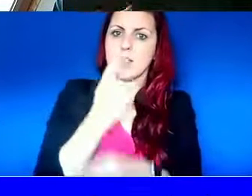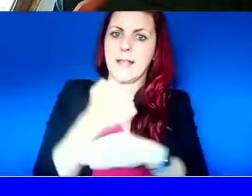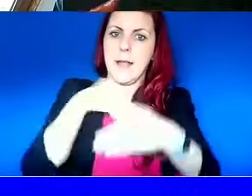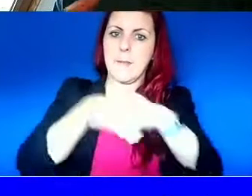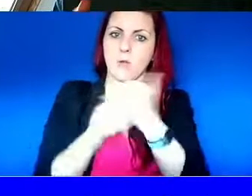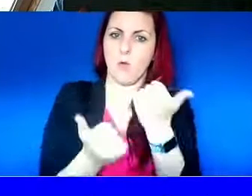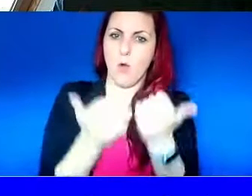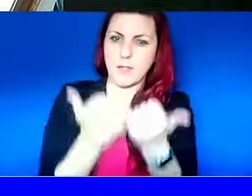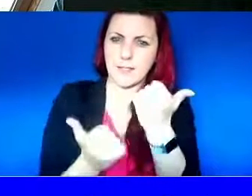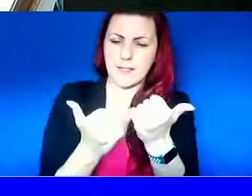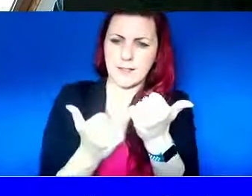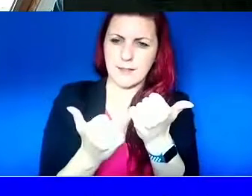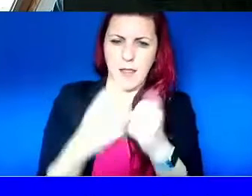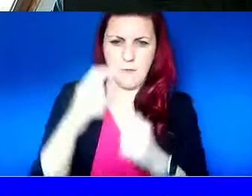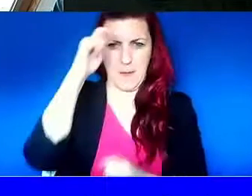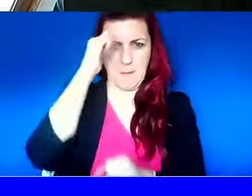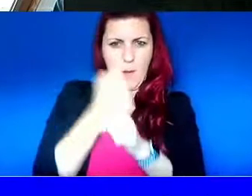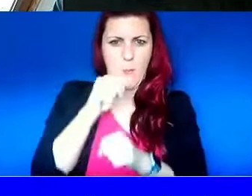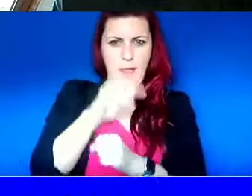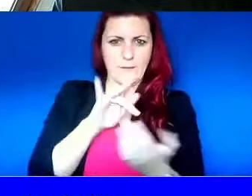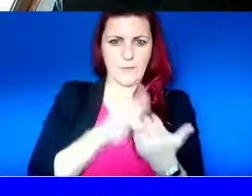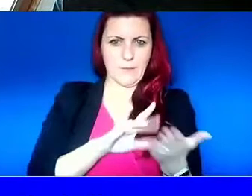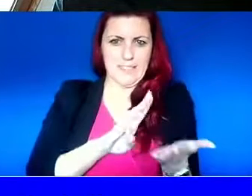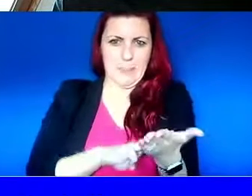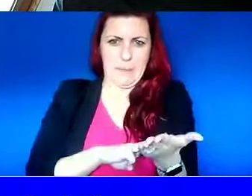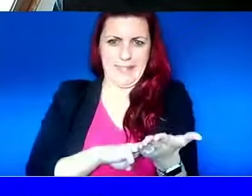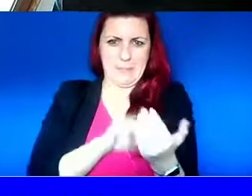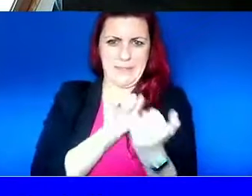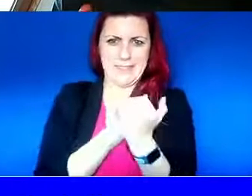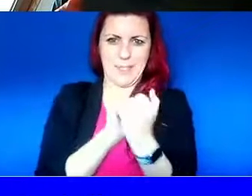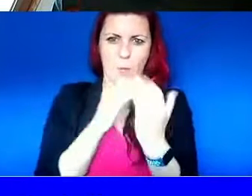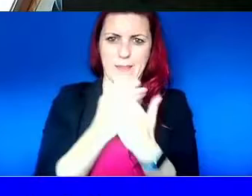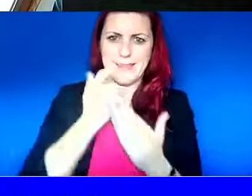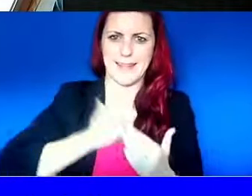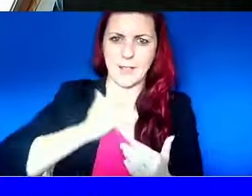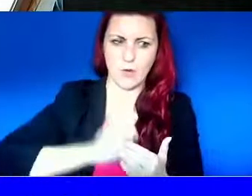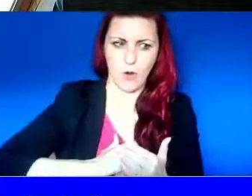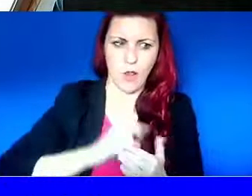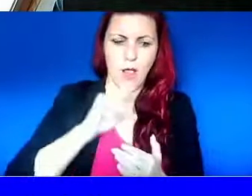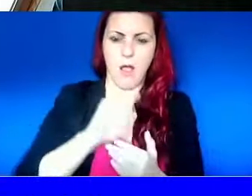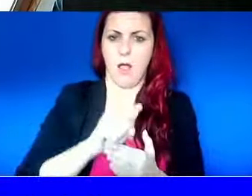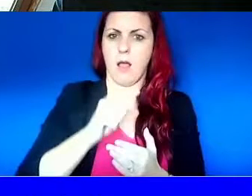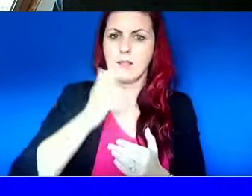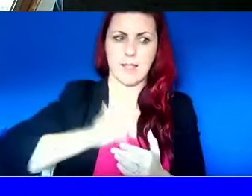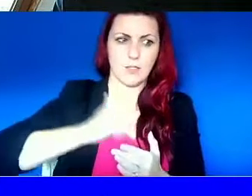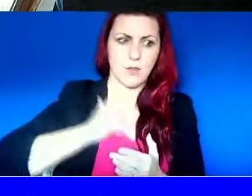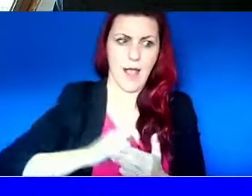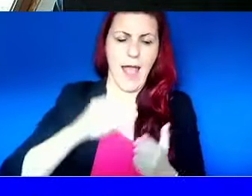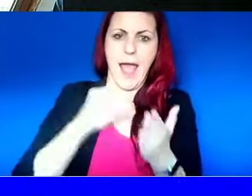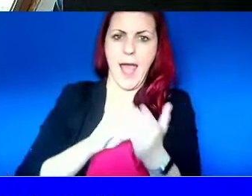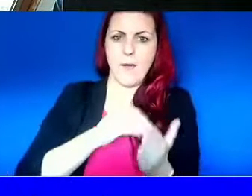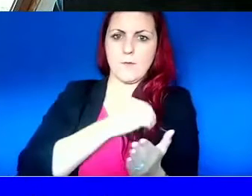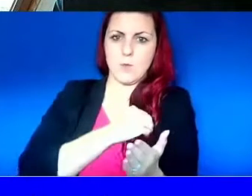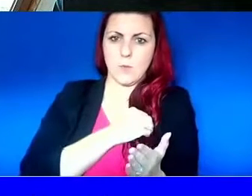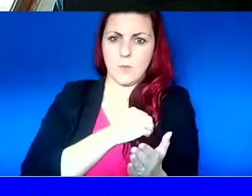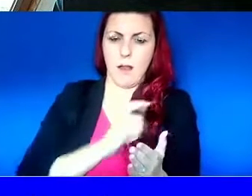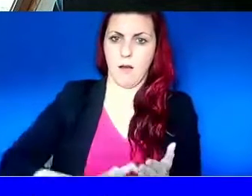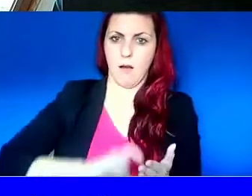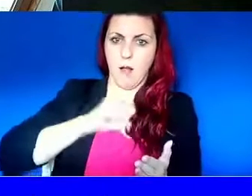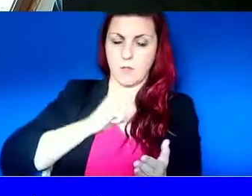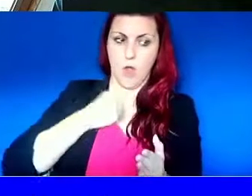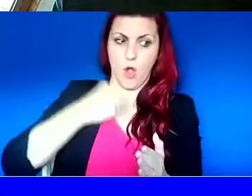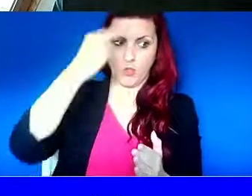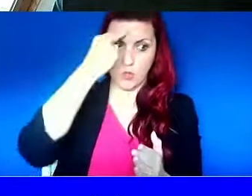And if you think about what has to happen in that slot, their lawyer has to be confident that they've understood charges against